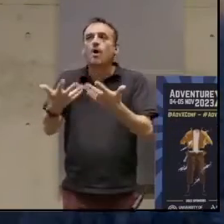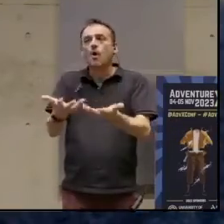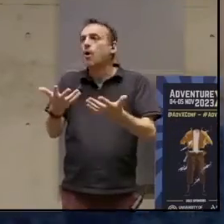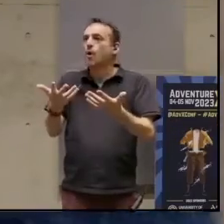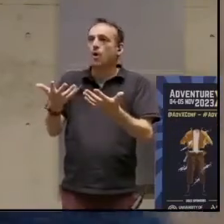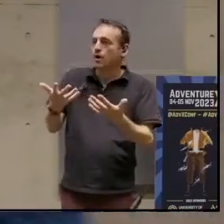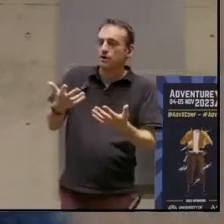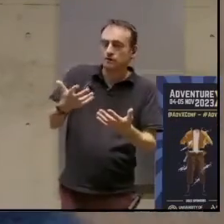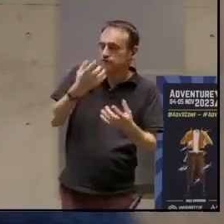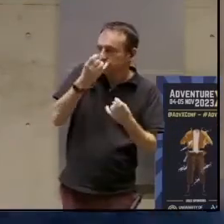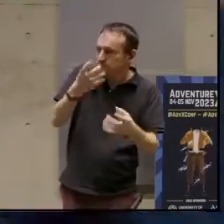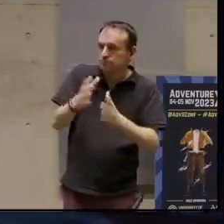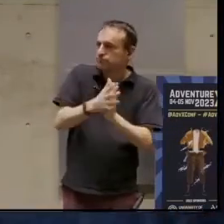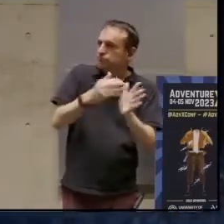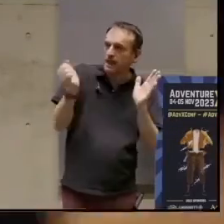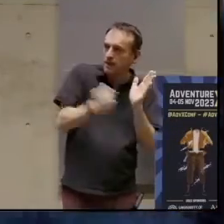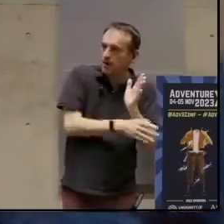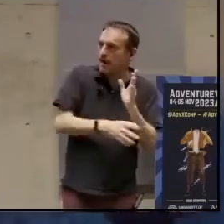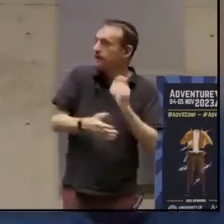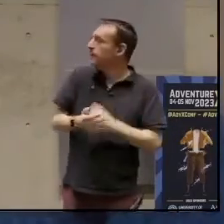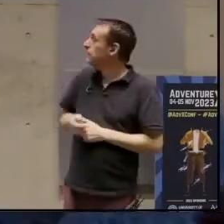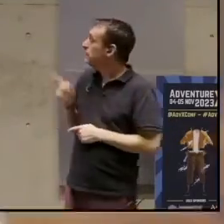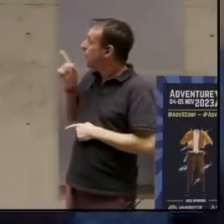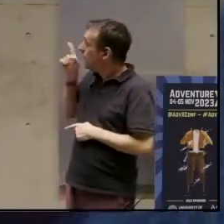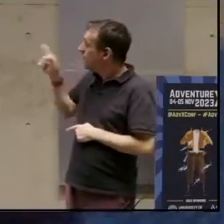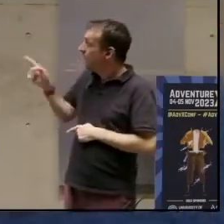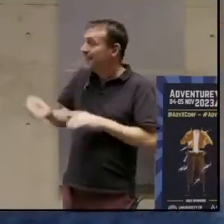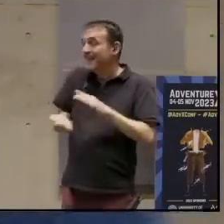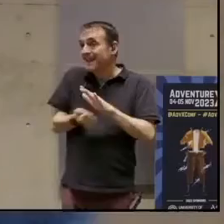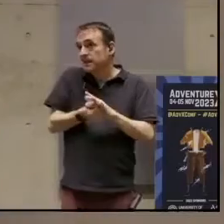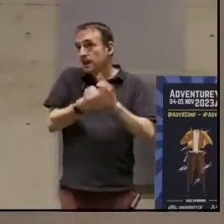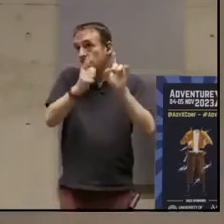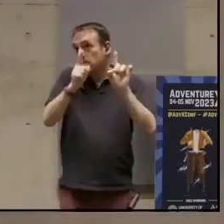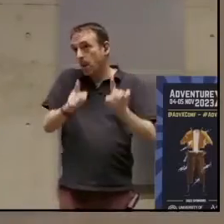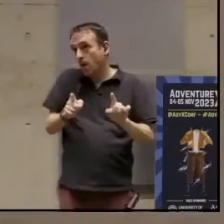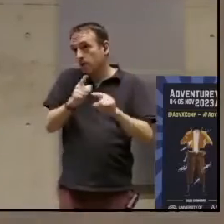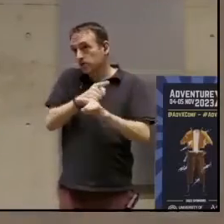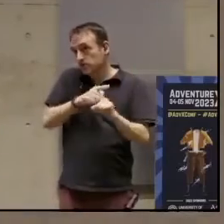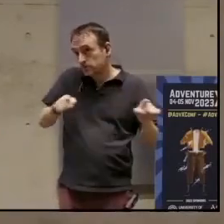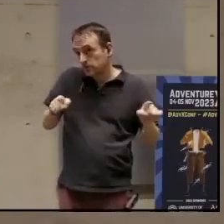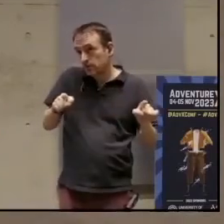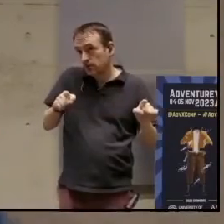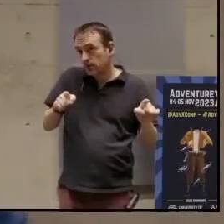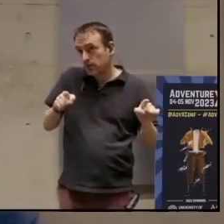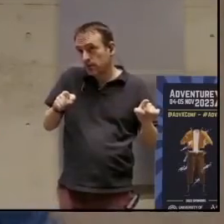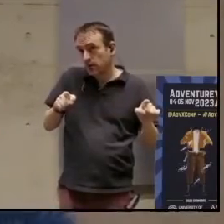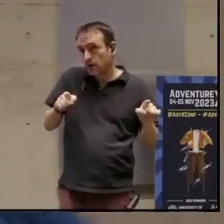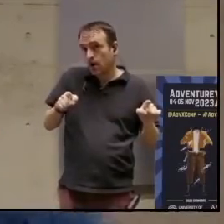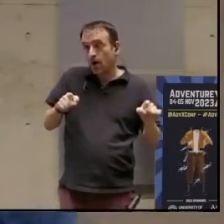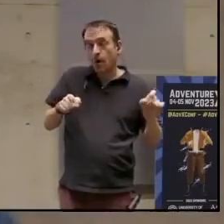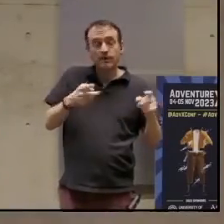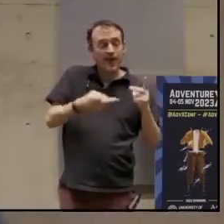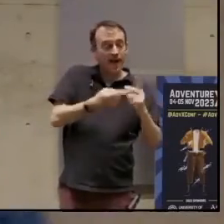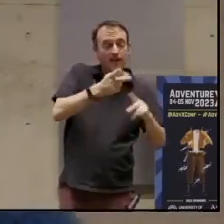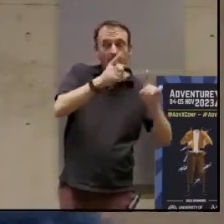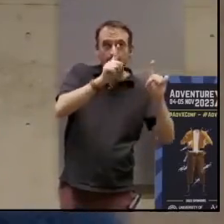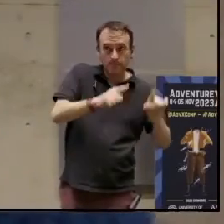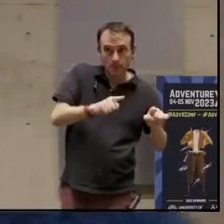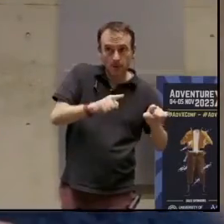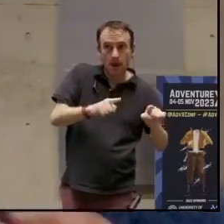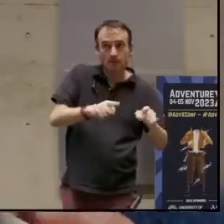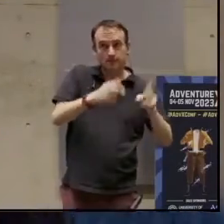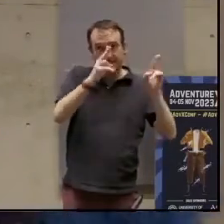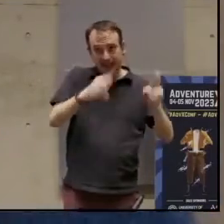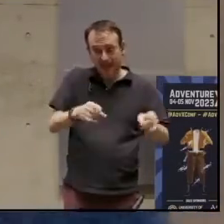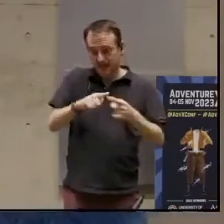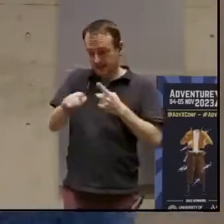the idiot plot says is that not only all the people that are involved with the main character have to be idiots or dead, all the systems in